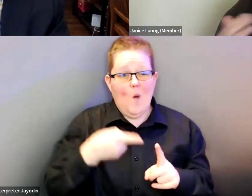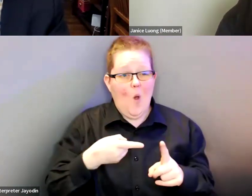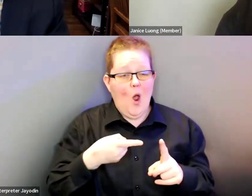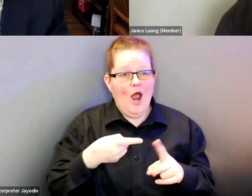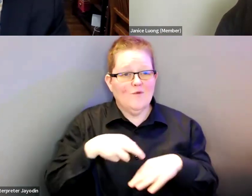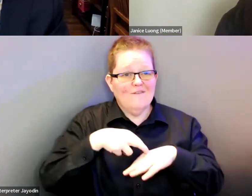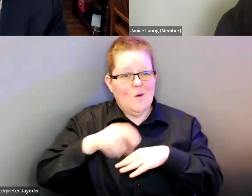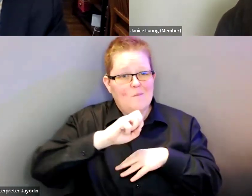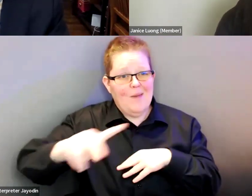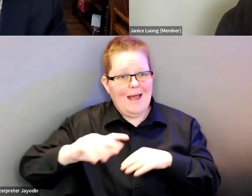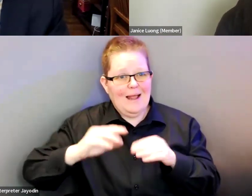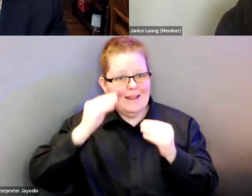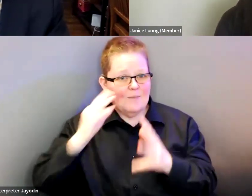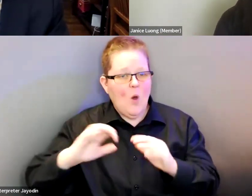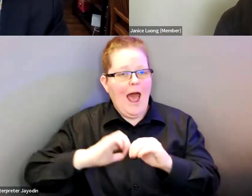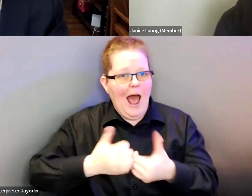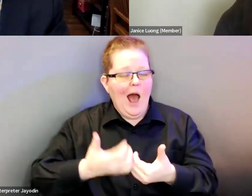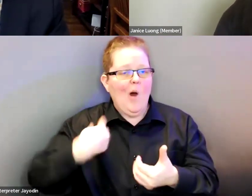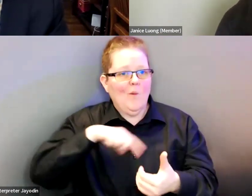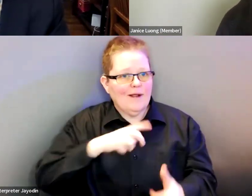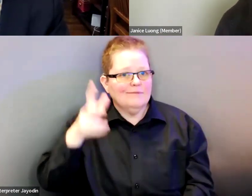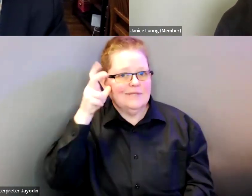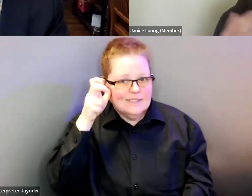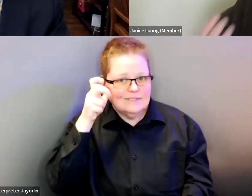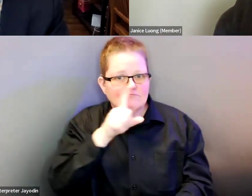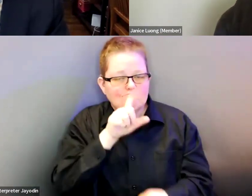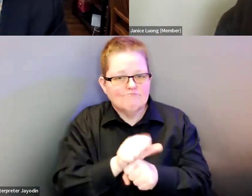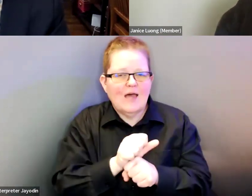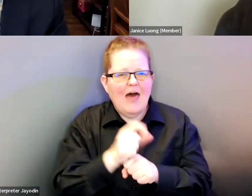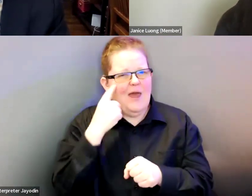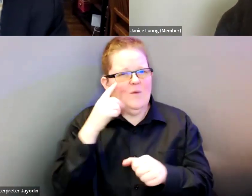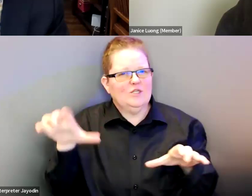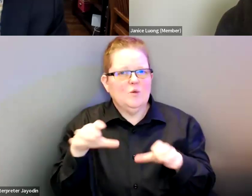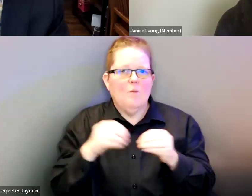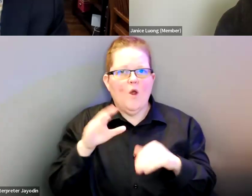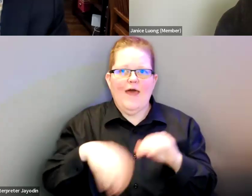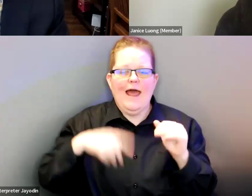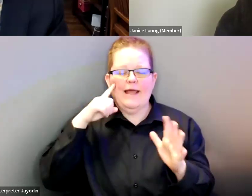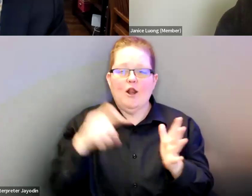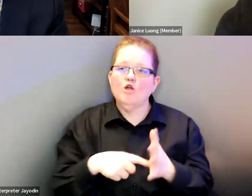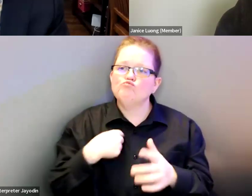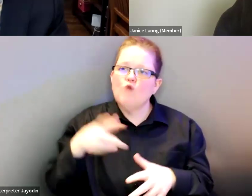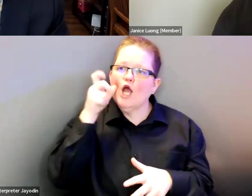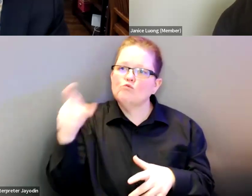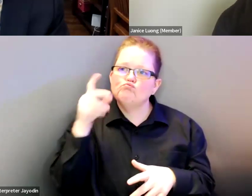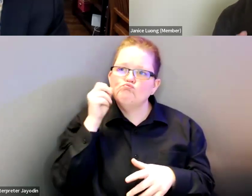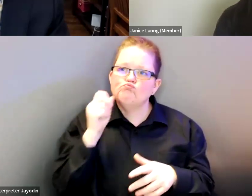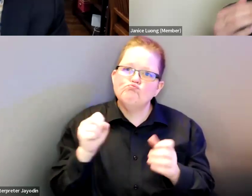people know we're listening. I was thinking we could do more than acknowledging folks. We